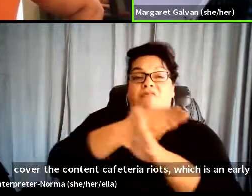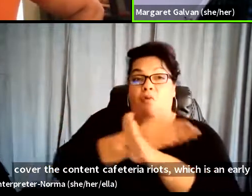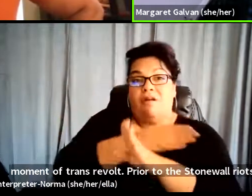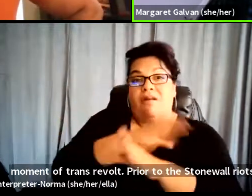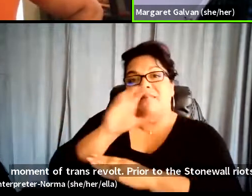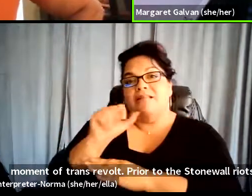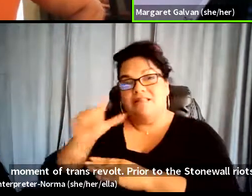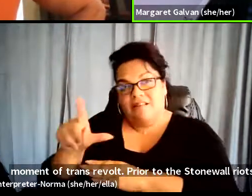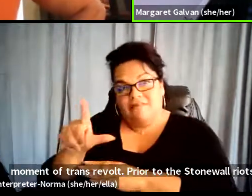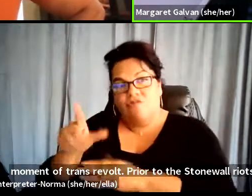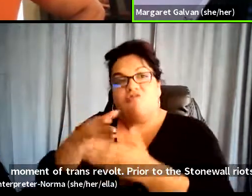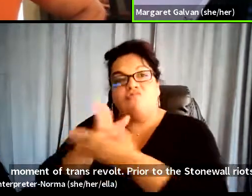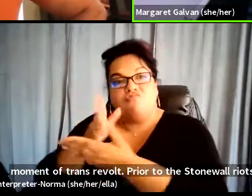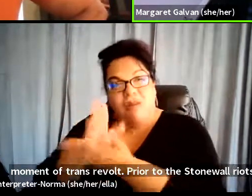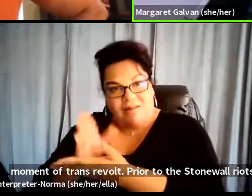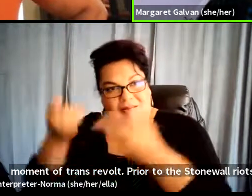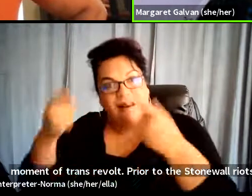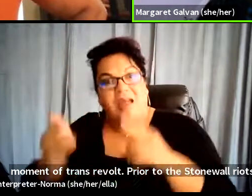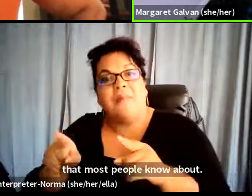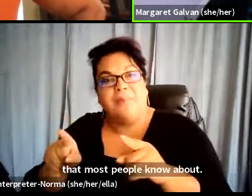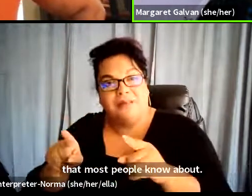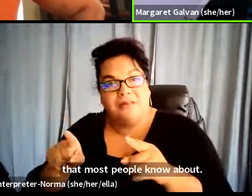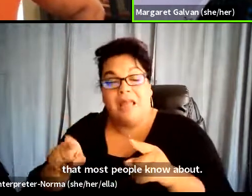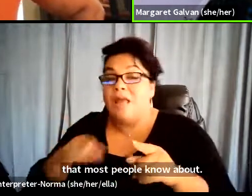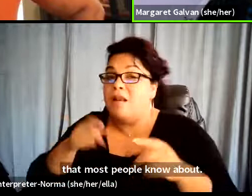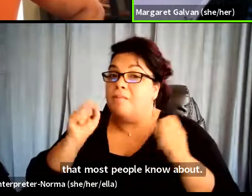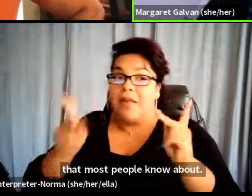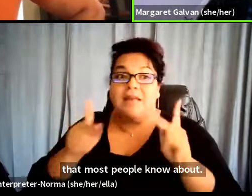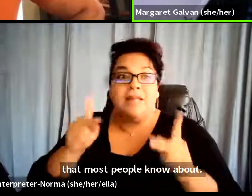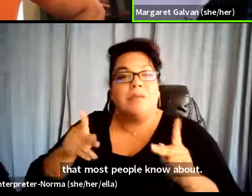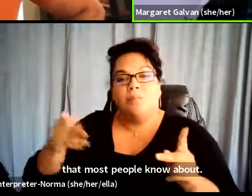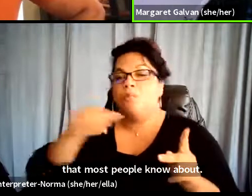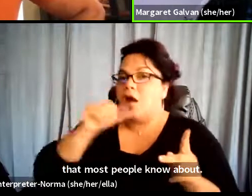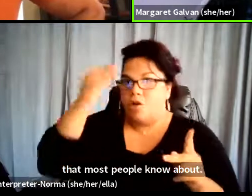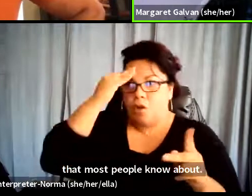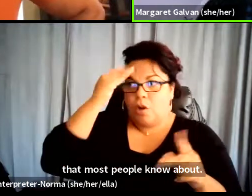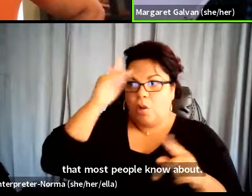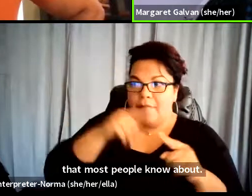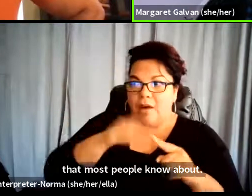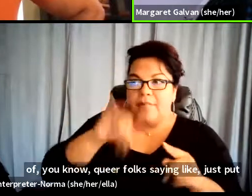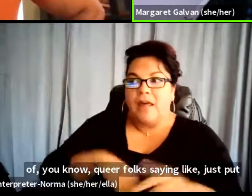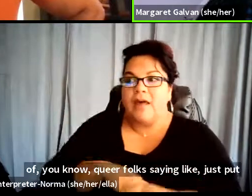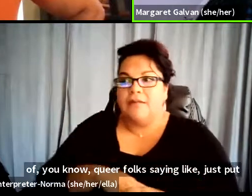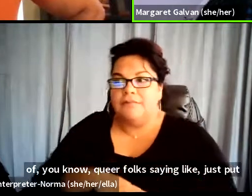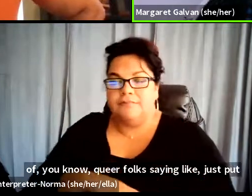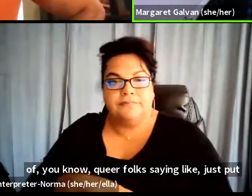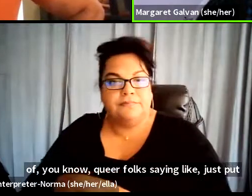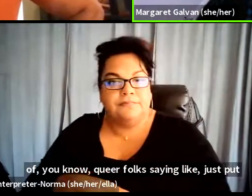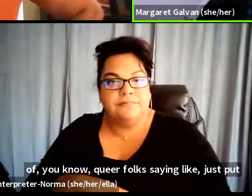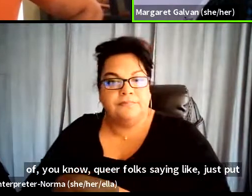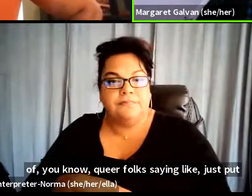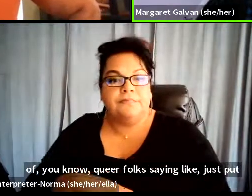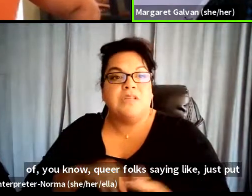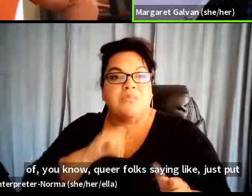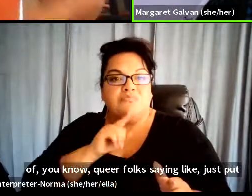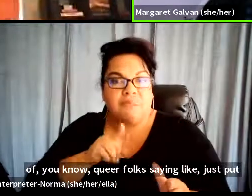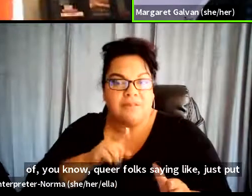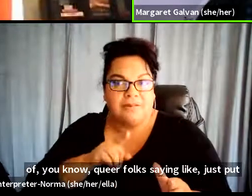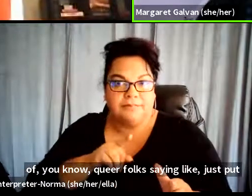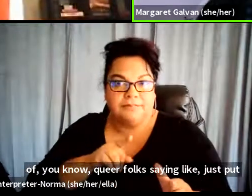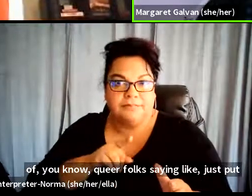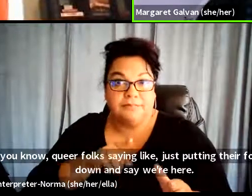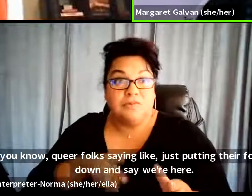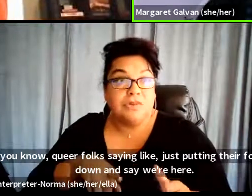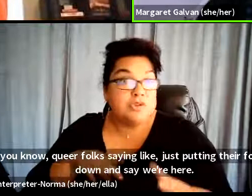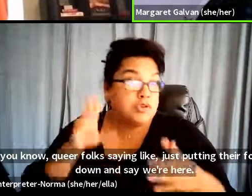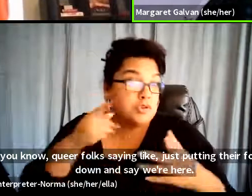people know about, um, of, uh, you know, queer folks saying like, uh, just putting their foot down and saying, we're here. Um, can